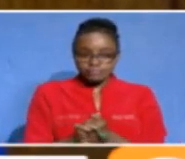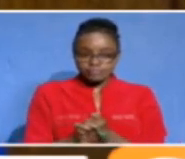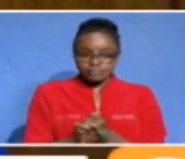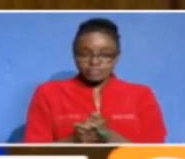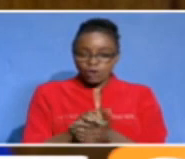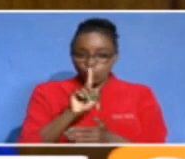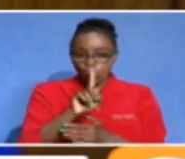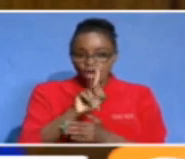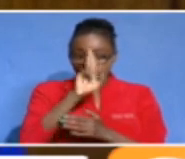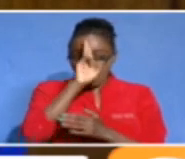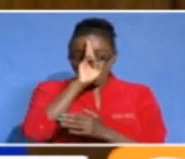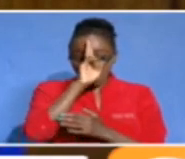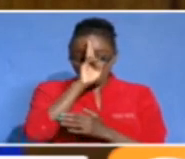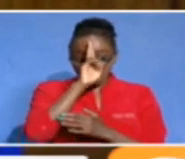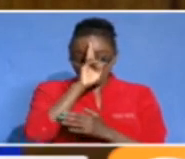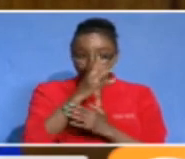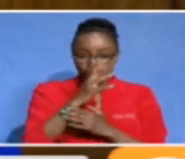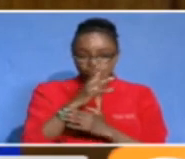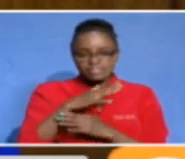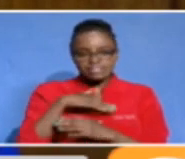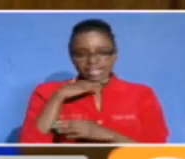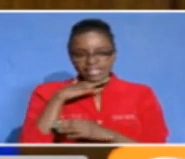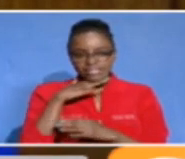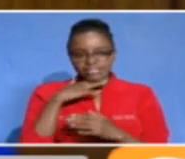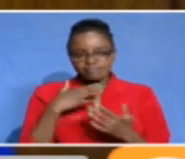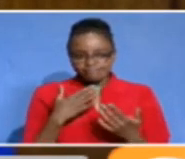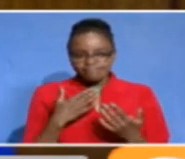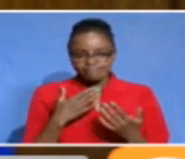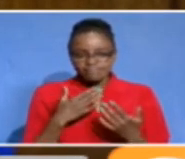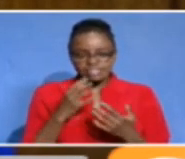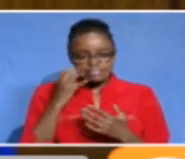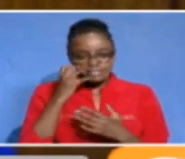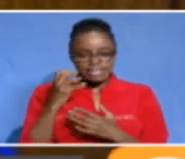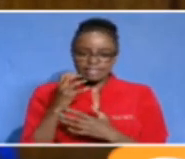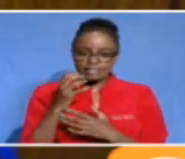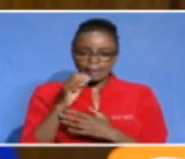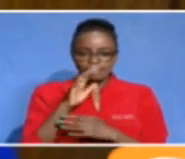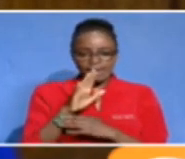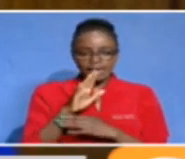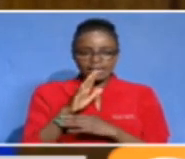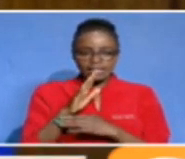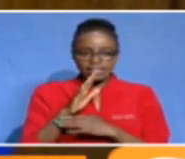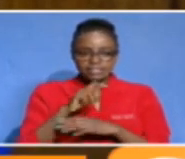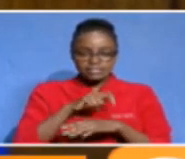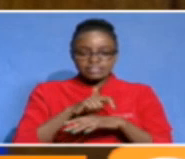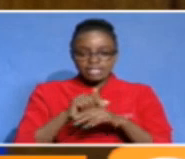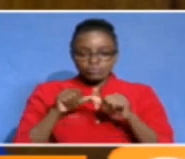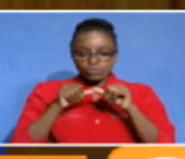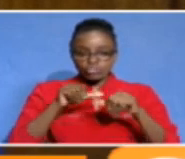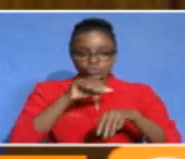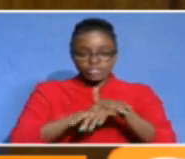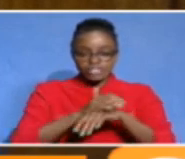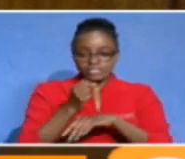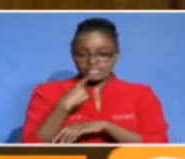and 1 police officer succumbed very sadly to his injuries while undergoing treatment.